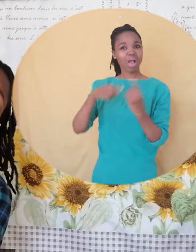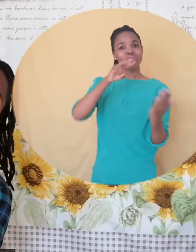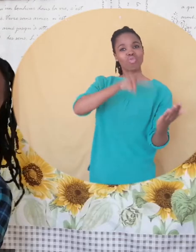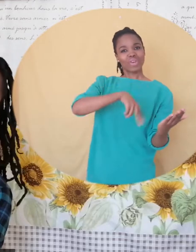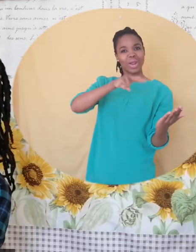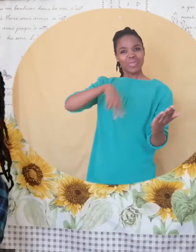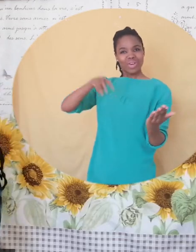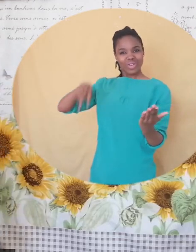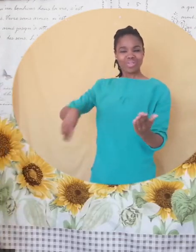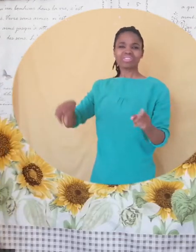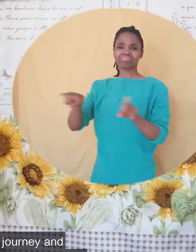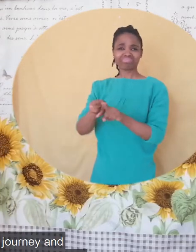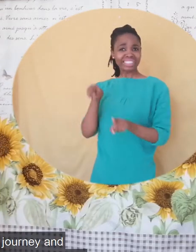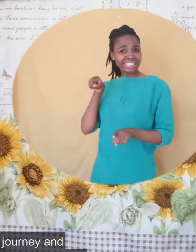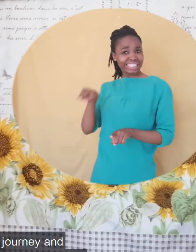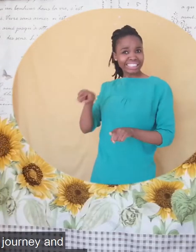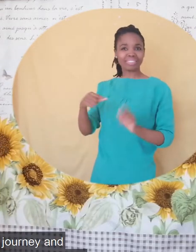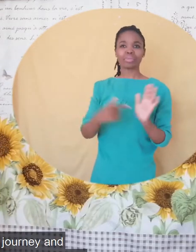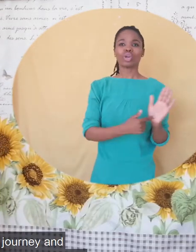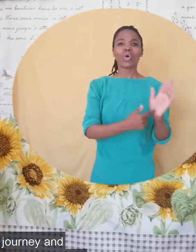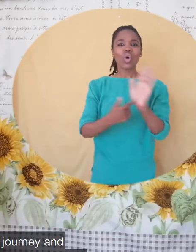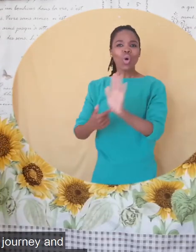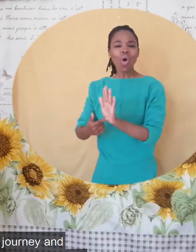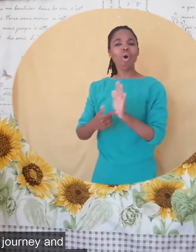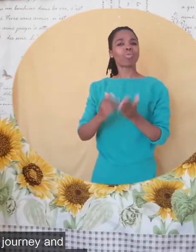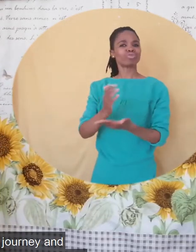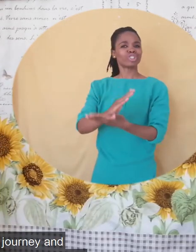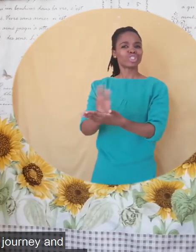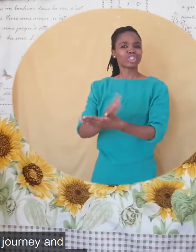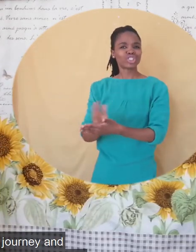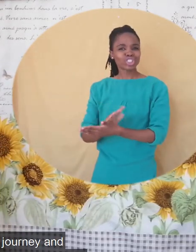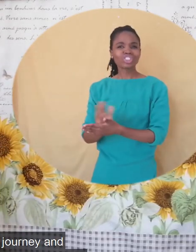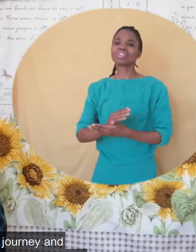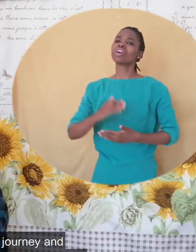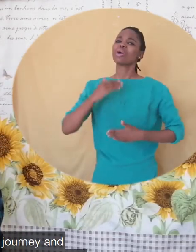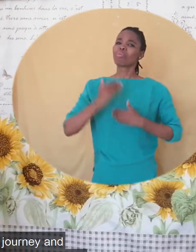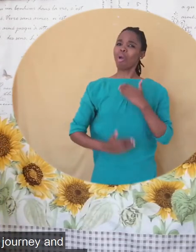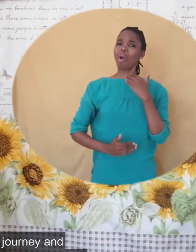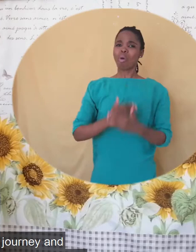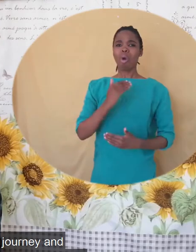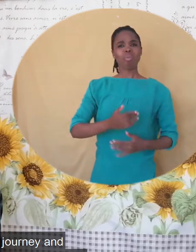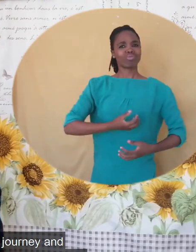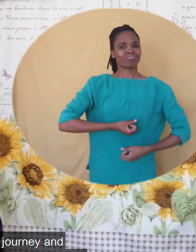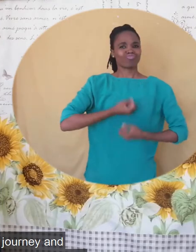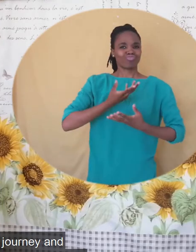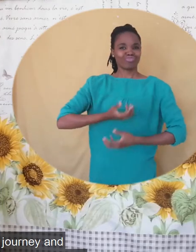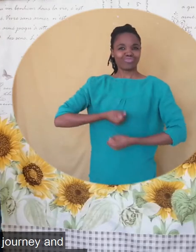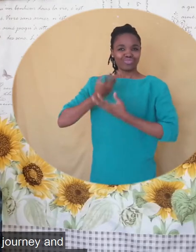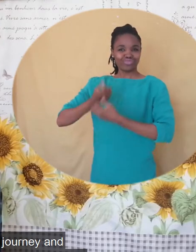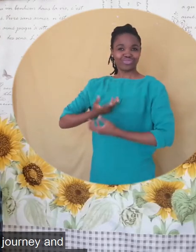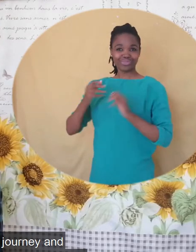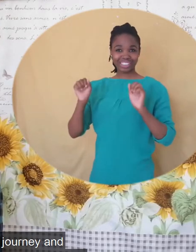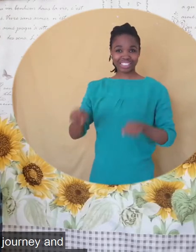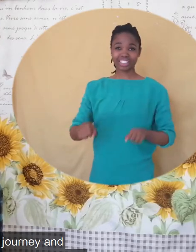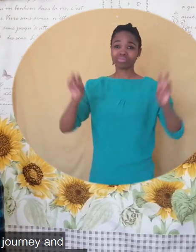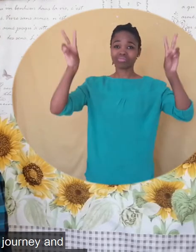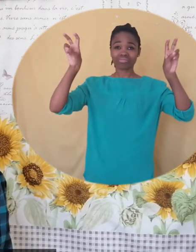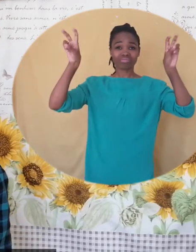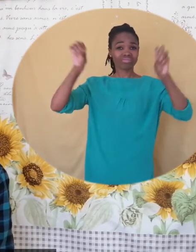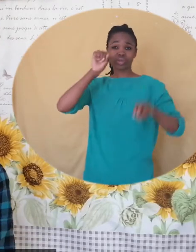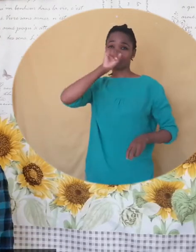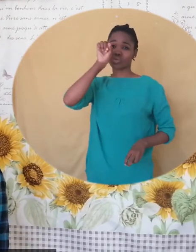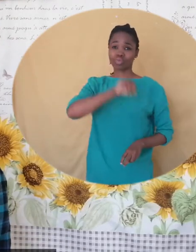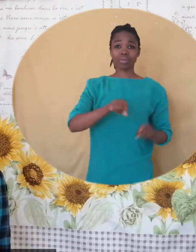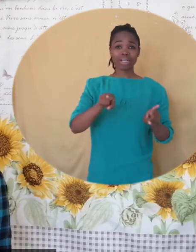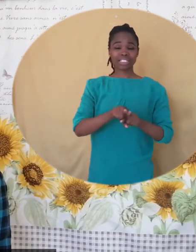that I read right now, and I'd like to just share the journey and the process that goes into each book that I read.